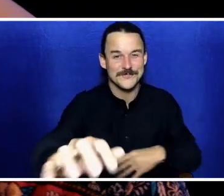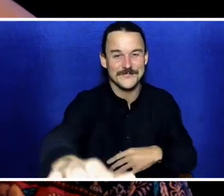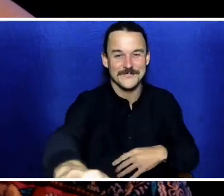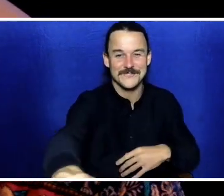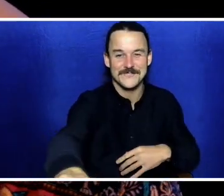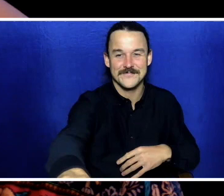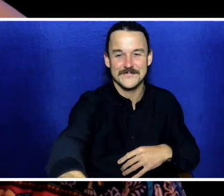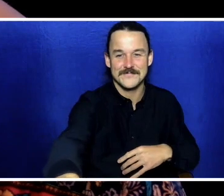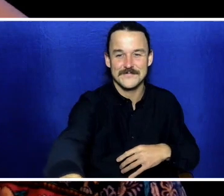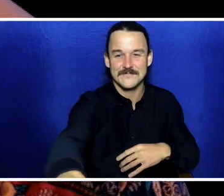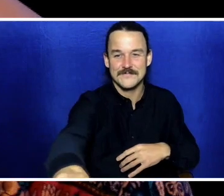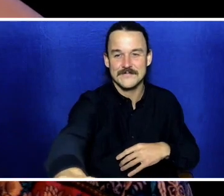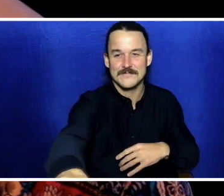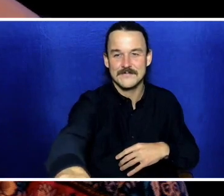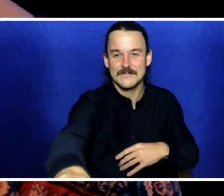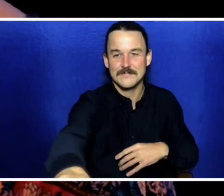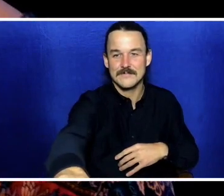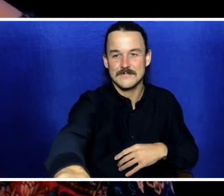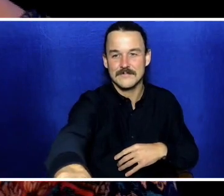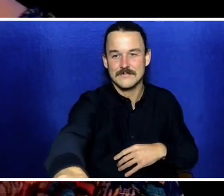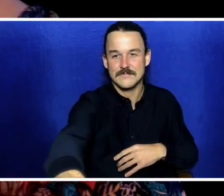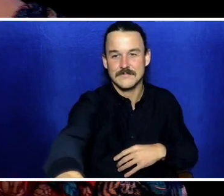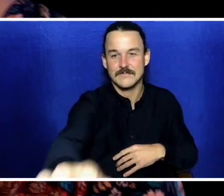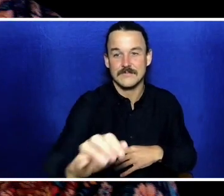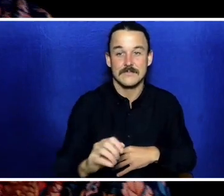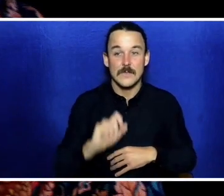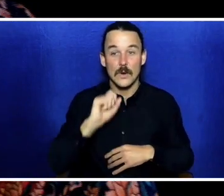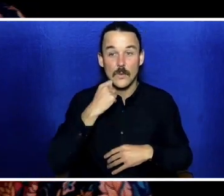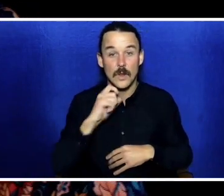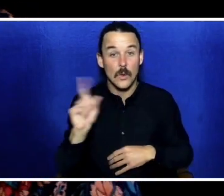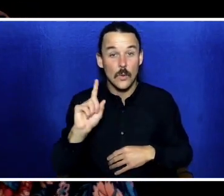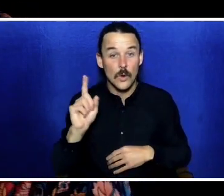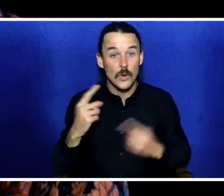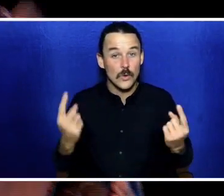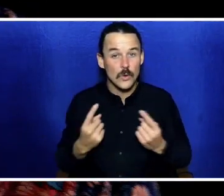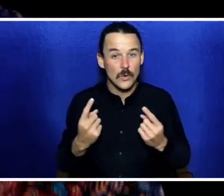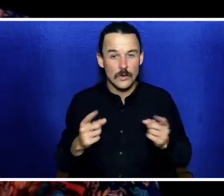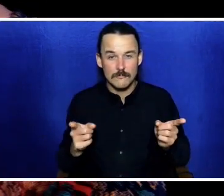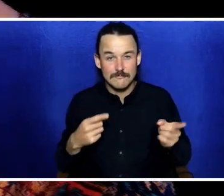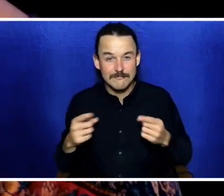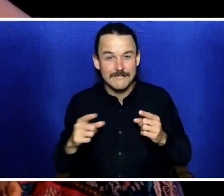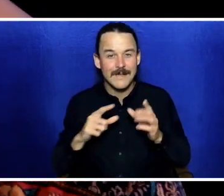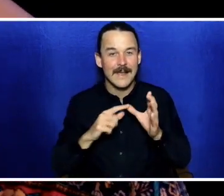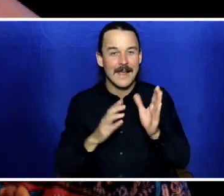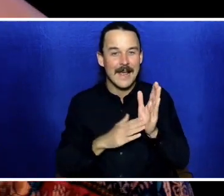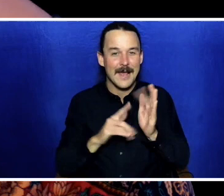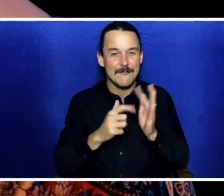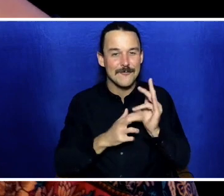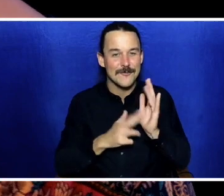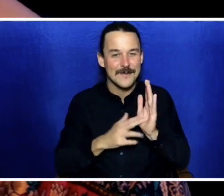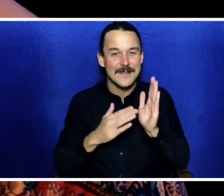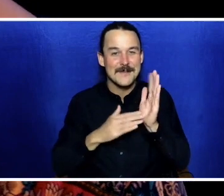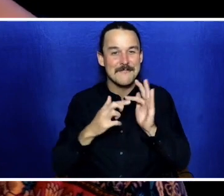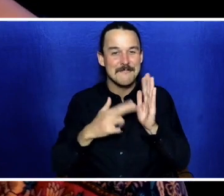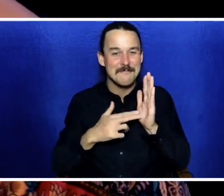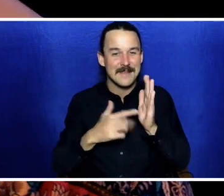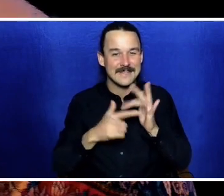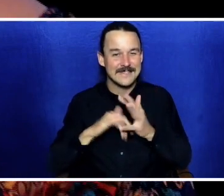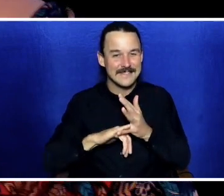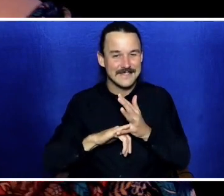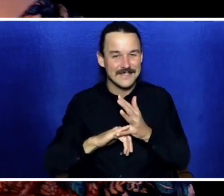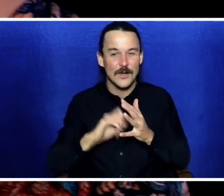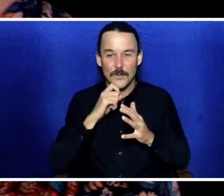supervised and moved through the construction of the work with our very own Cameron Menzies, who will shortly take up the stewardship at Northern Ireland